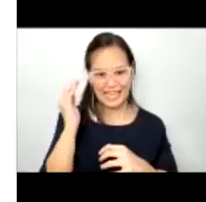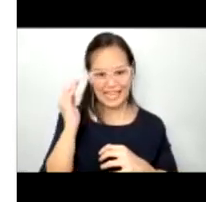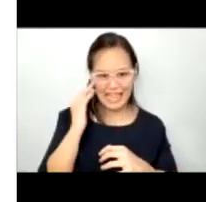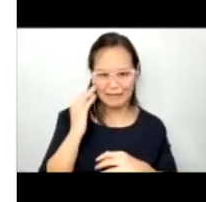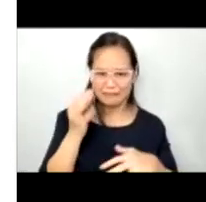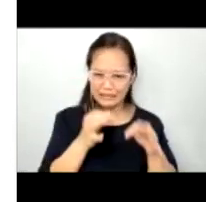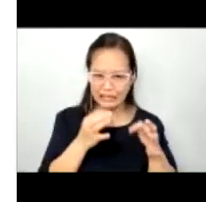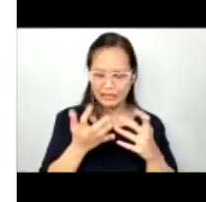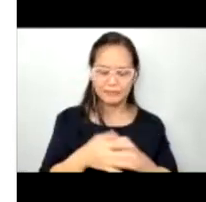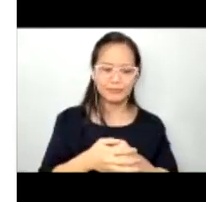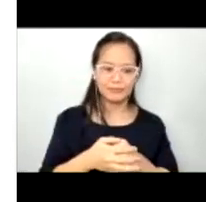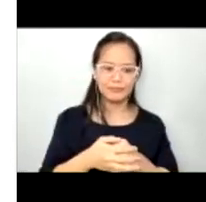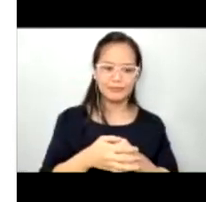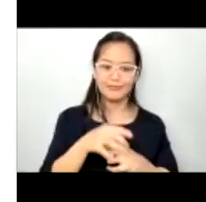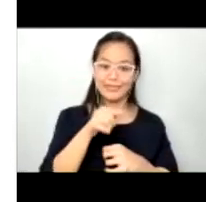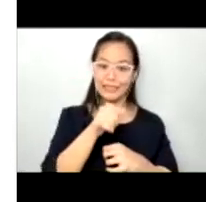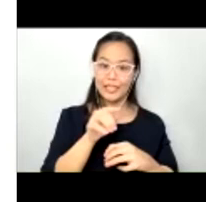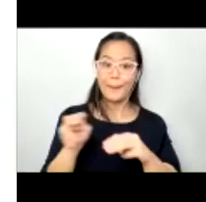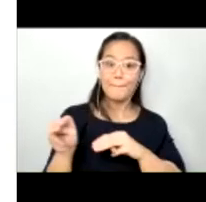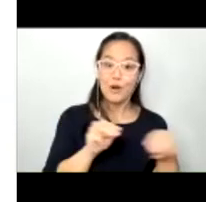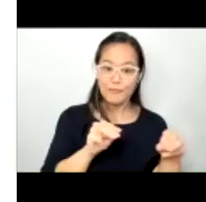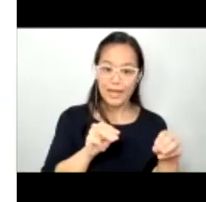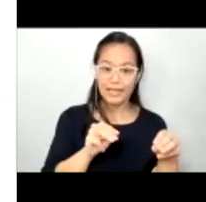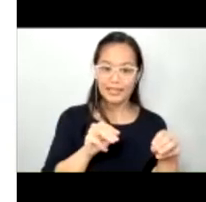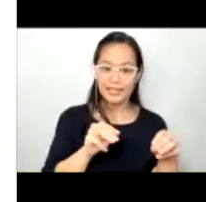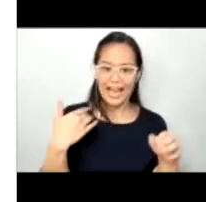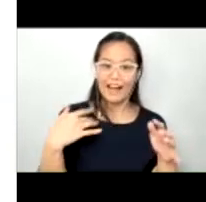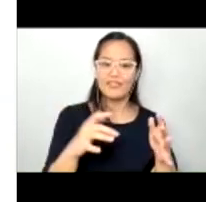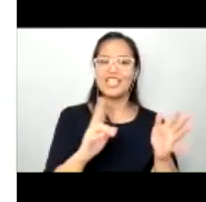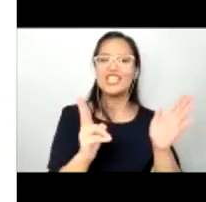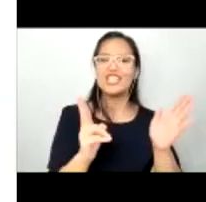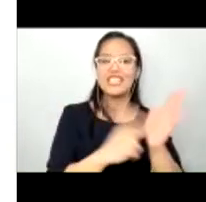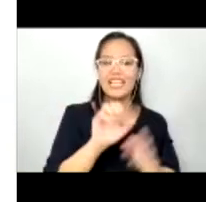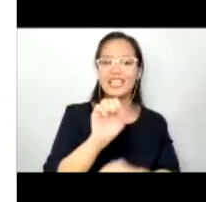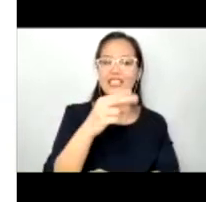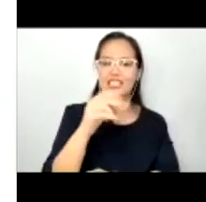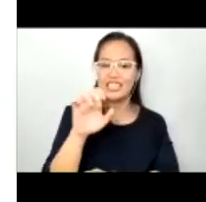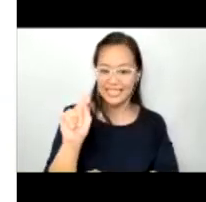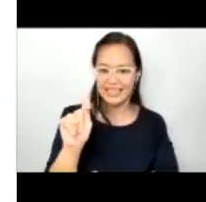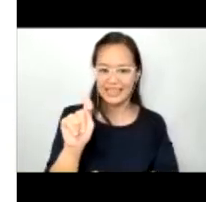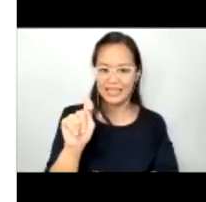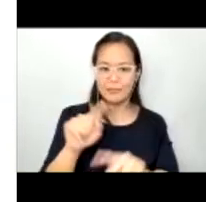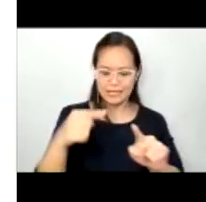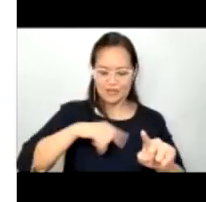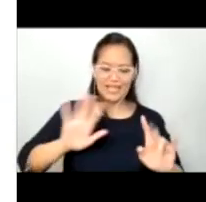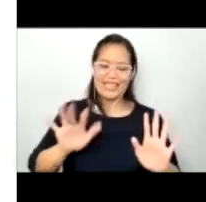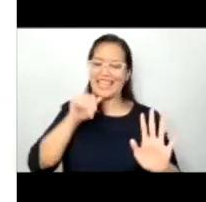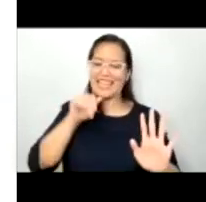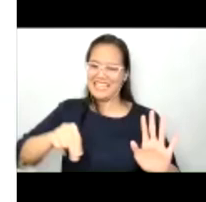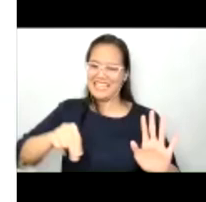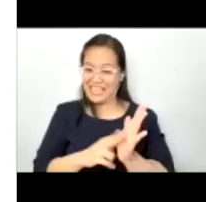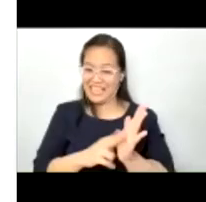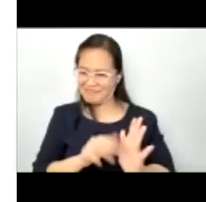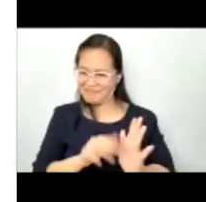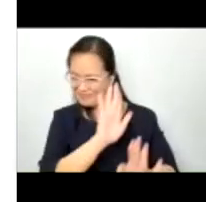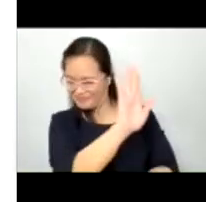there is a sign sheet, but we don't have to sign there. That's their issue, not ours. But there's a sign